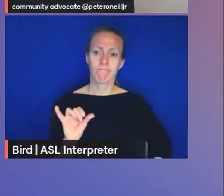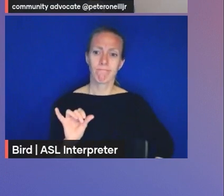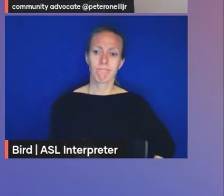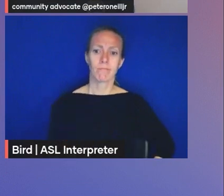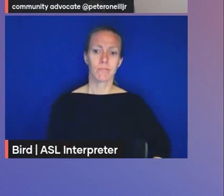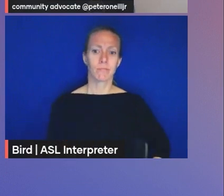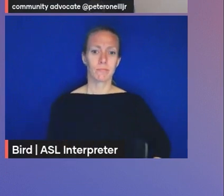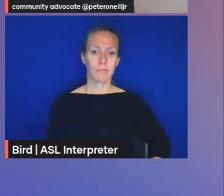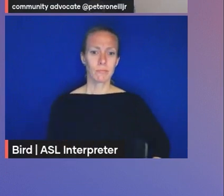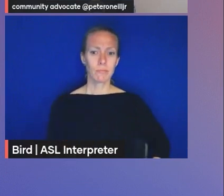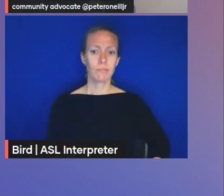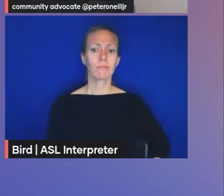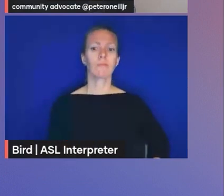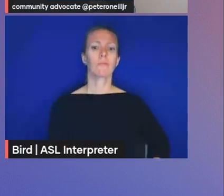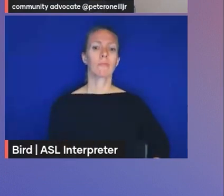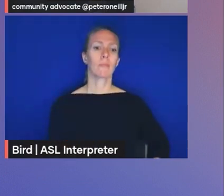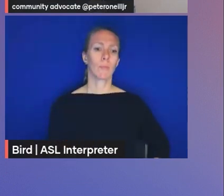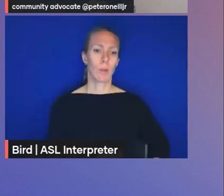Spaces.